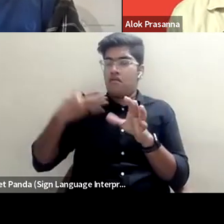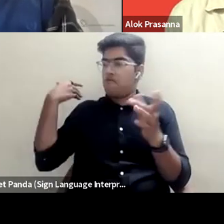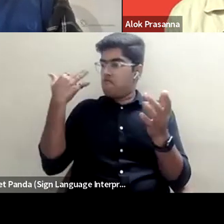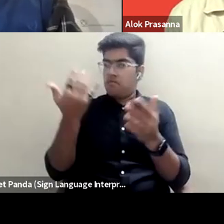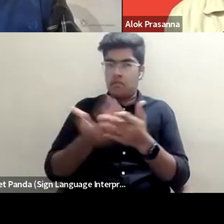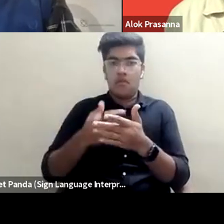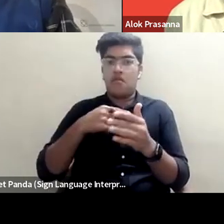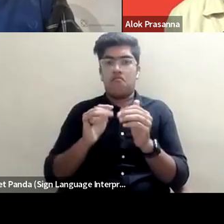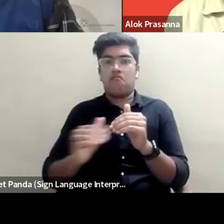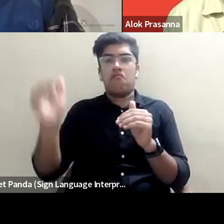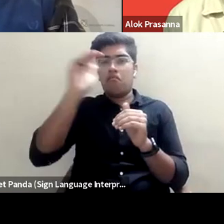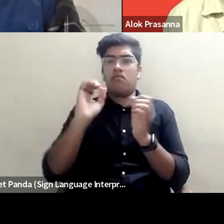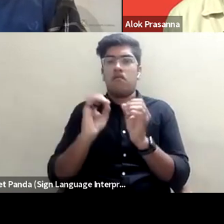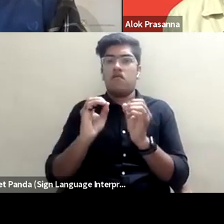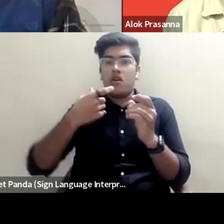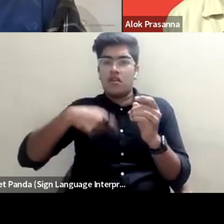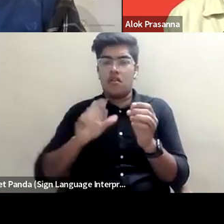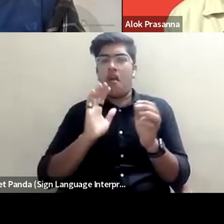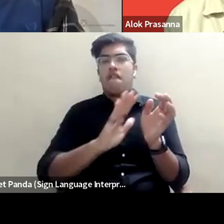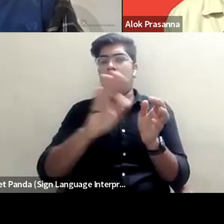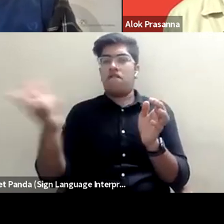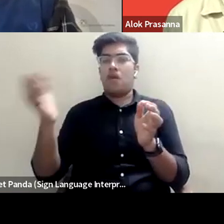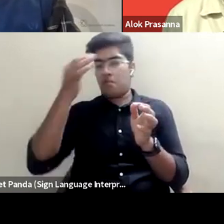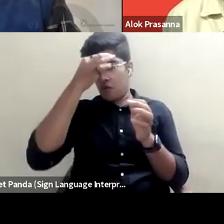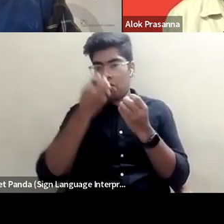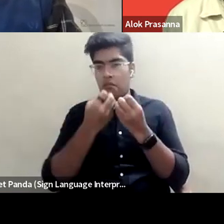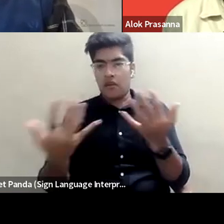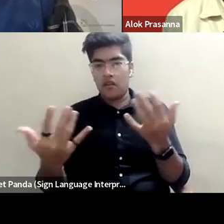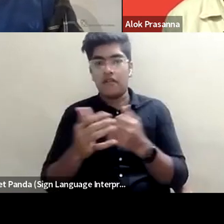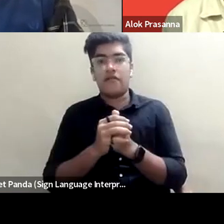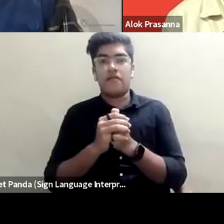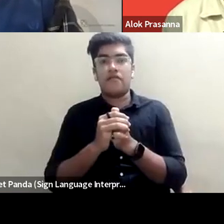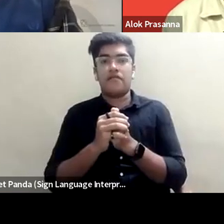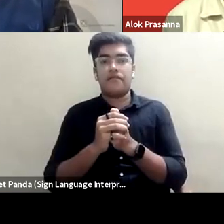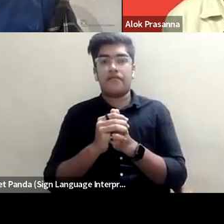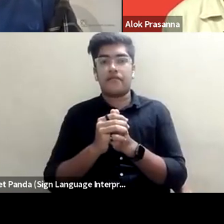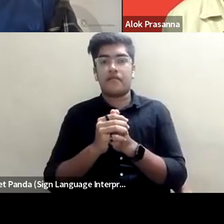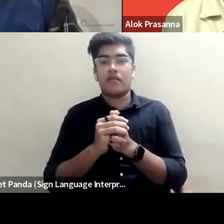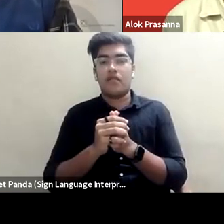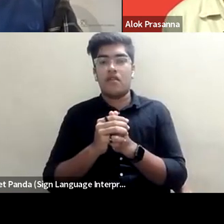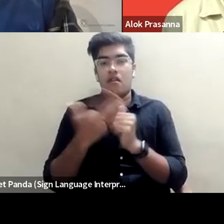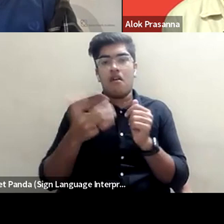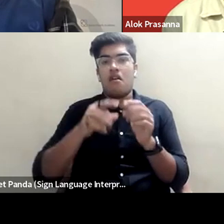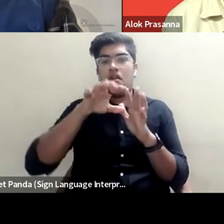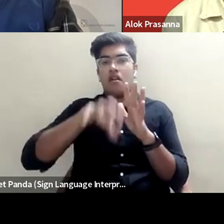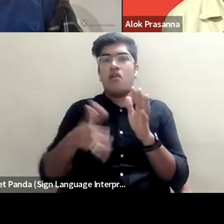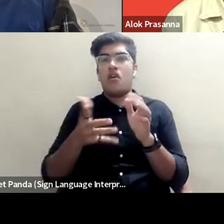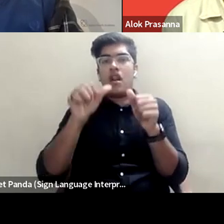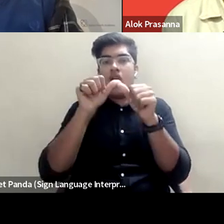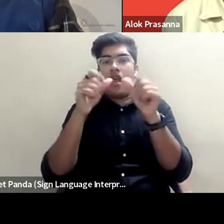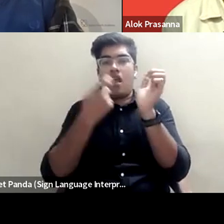to overcome. Because apart from what is there in Article 15.1,